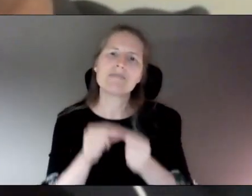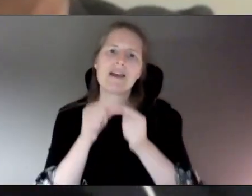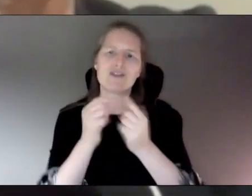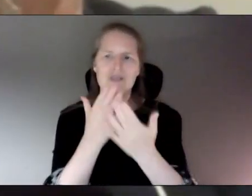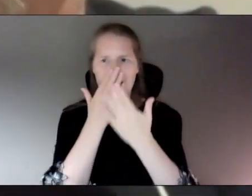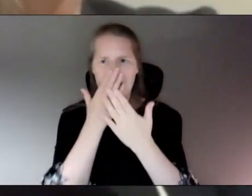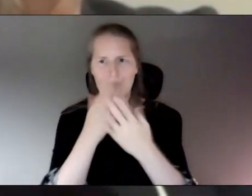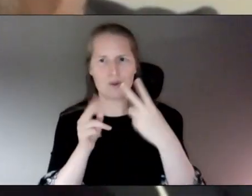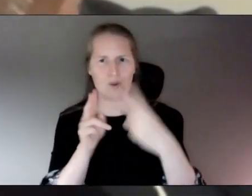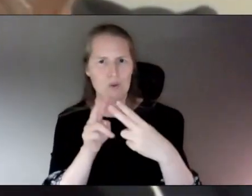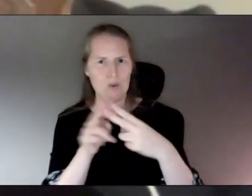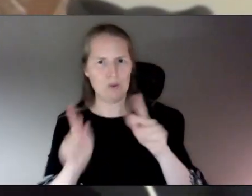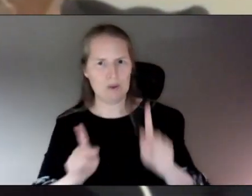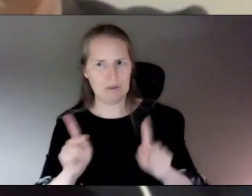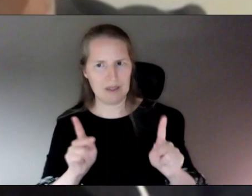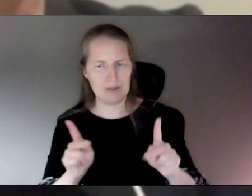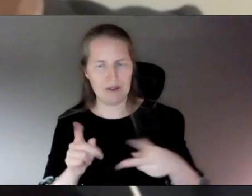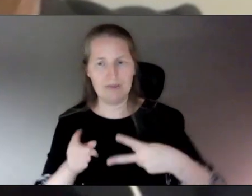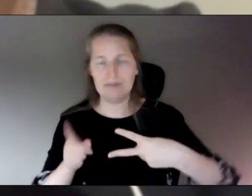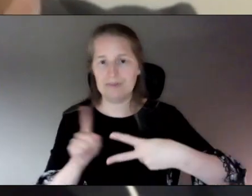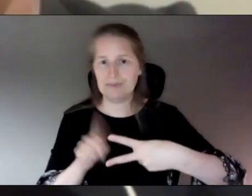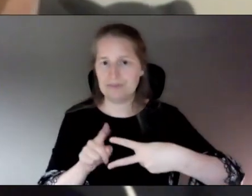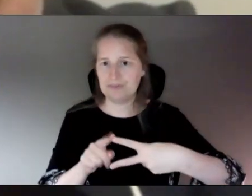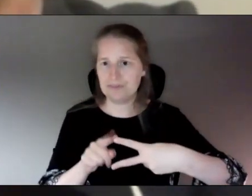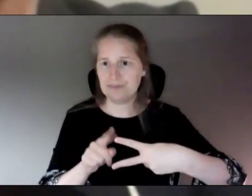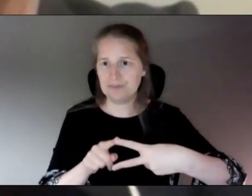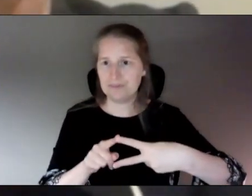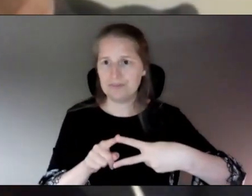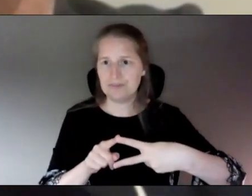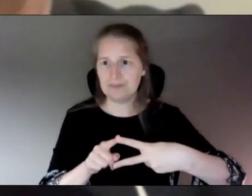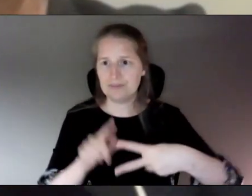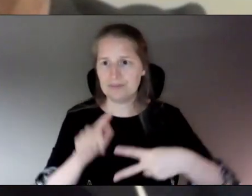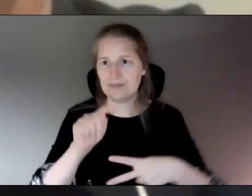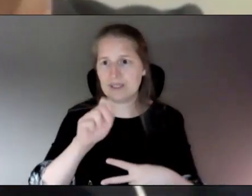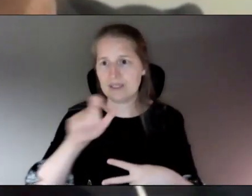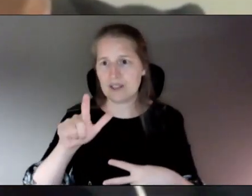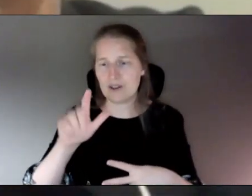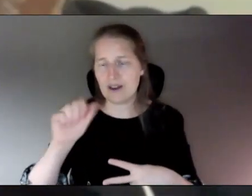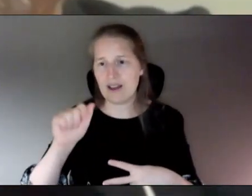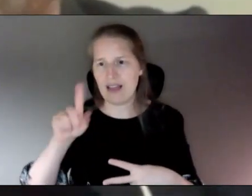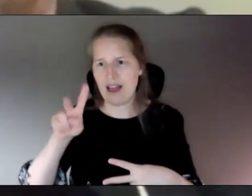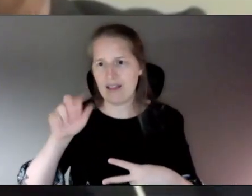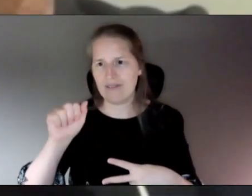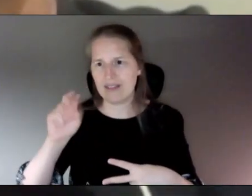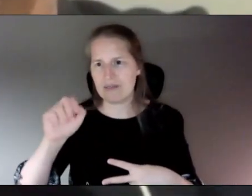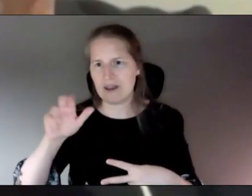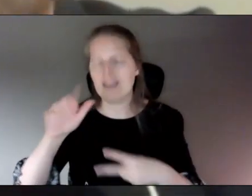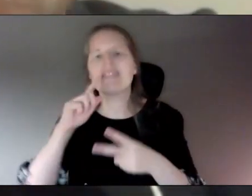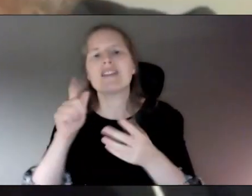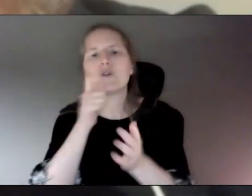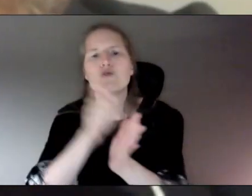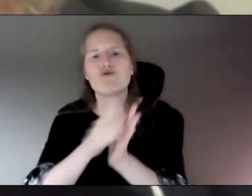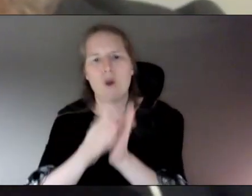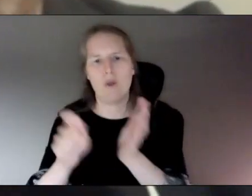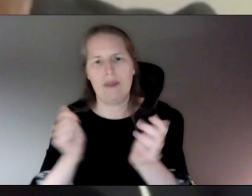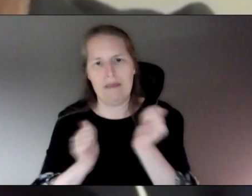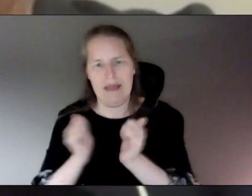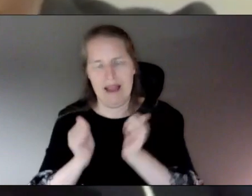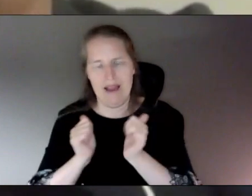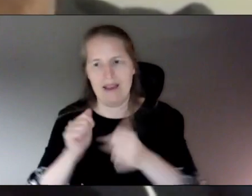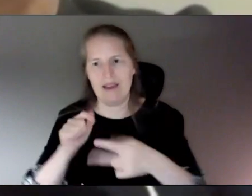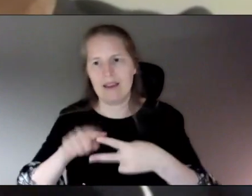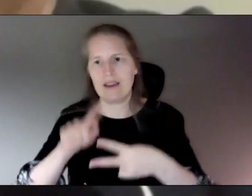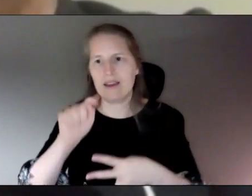special people. The first is Terrell Alvin McCraney, our playwright. Terrell,